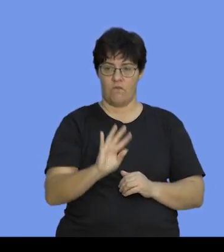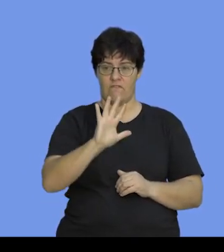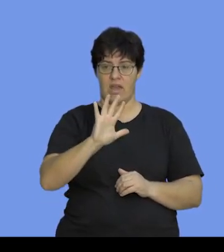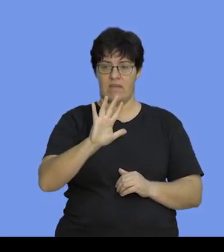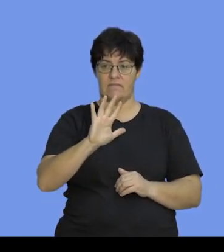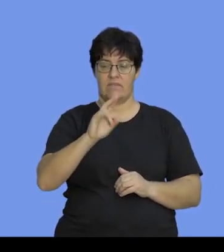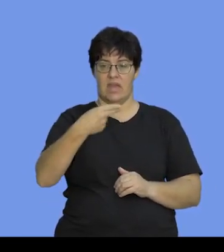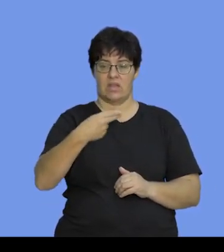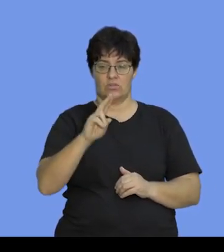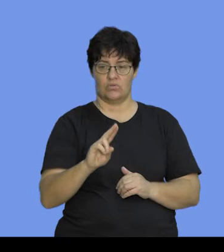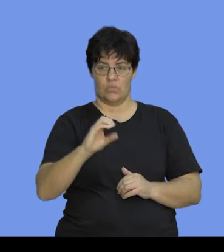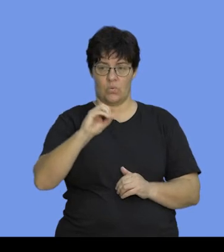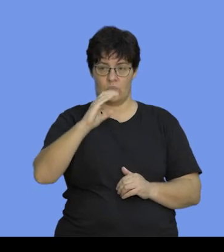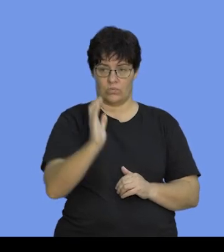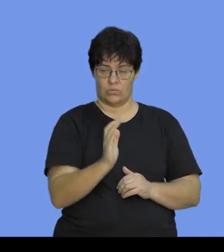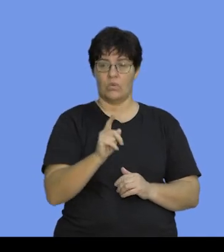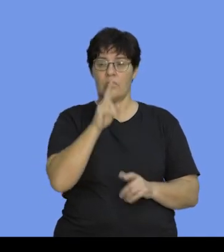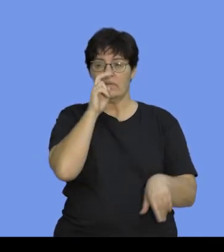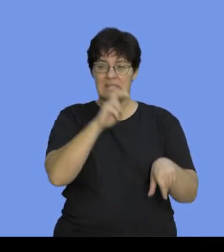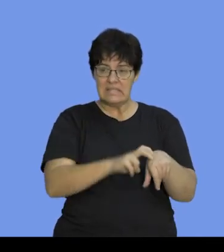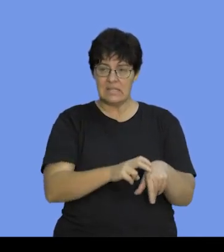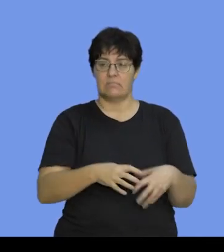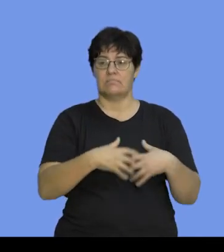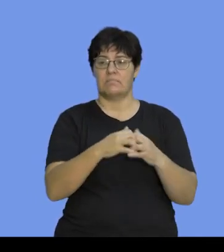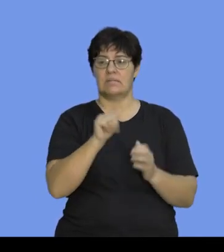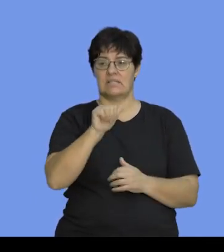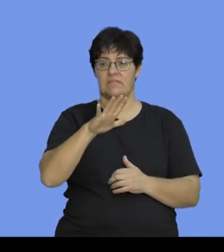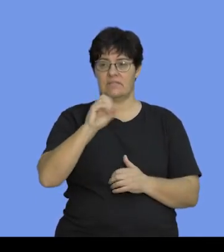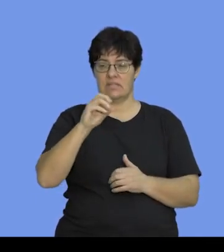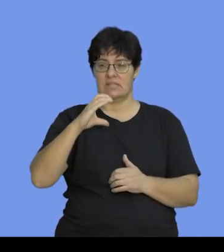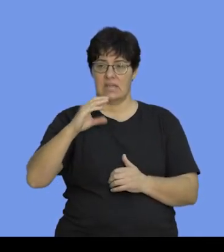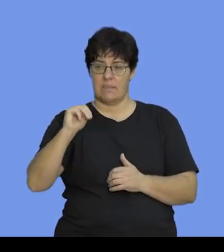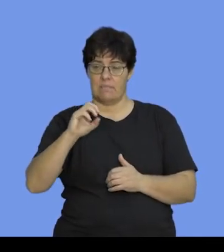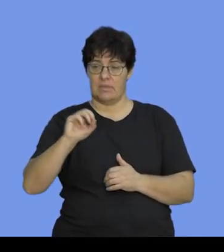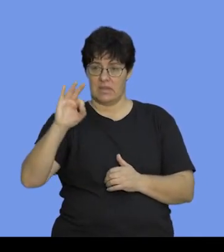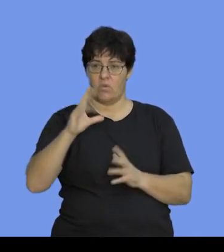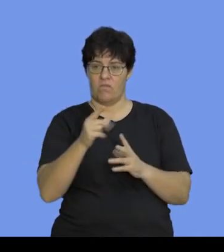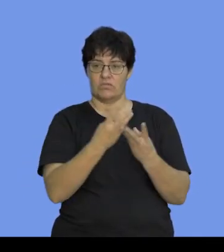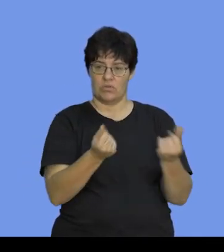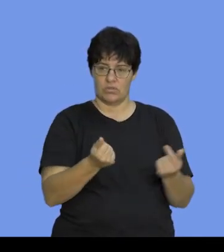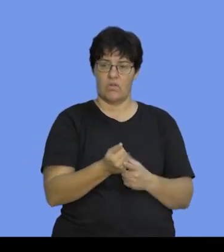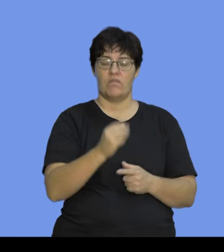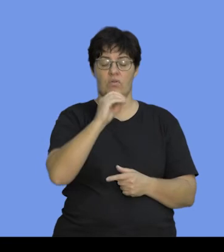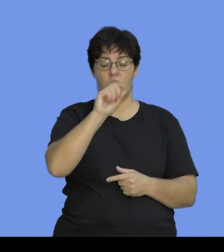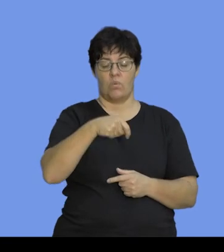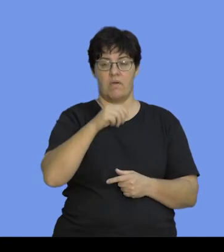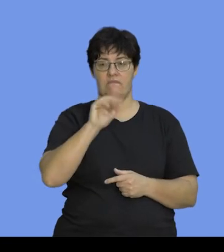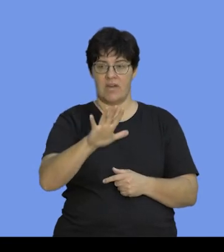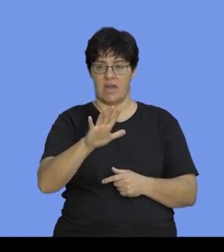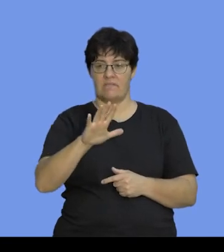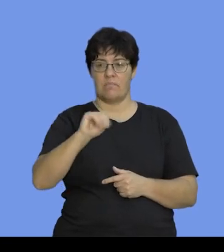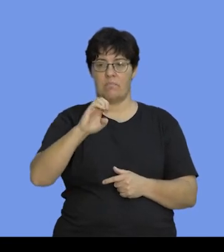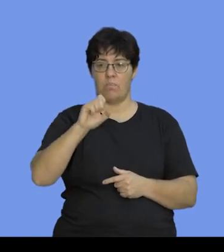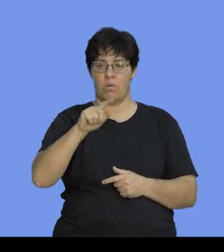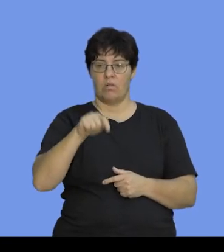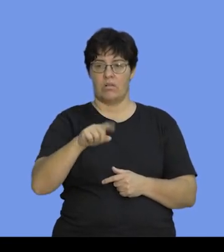650 cubic centimeters of this solution, which is 0.5 moles per cubic decimeter. That's the concentration. So what do